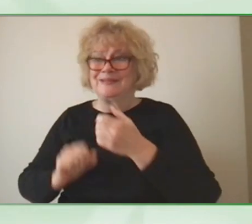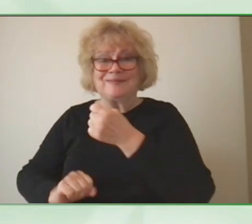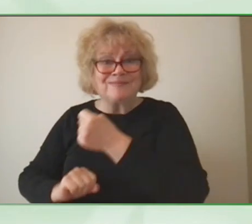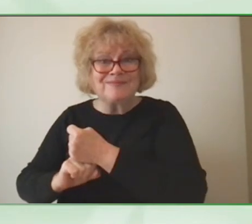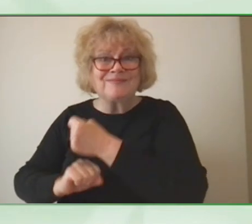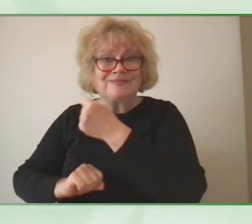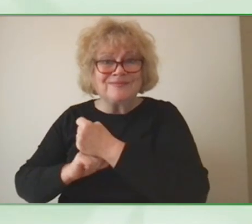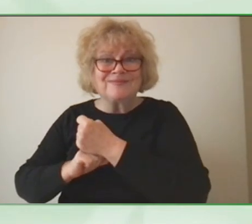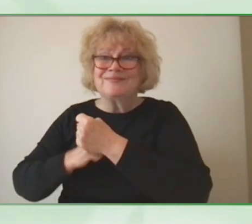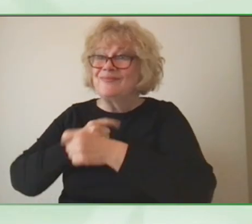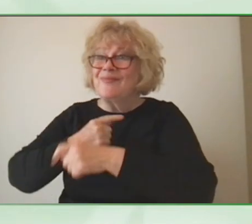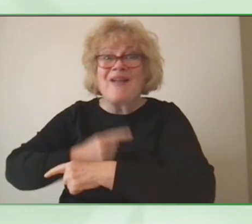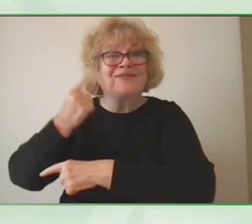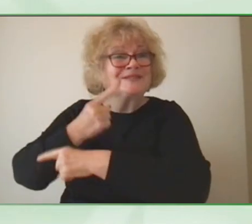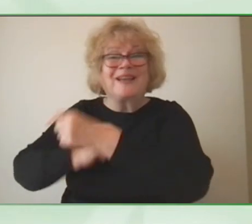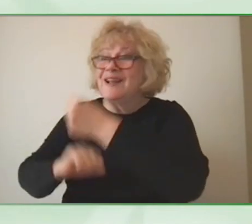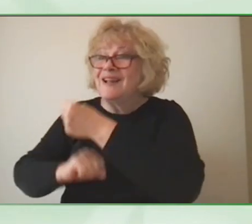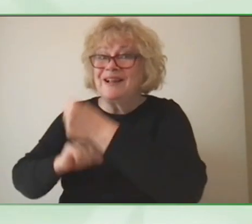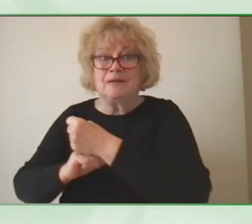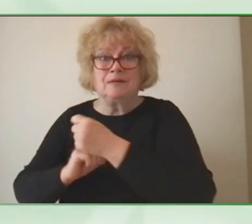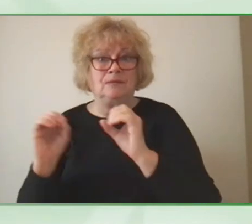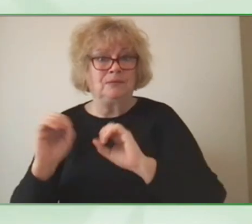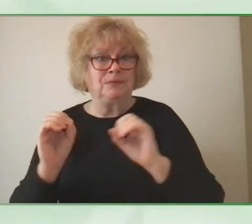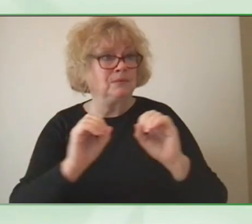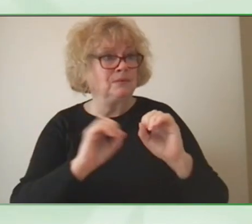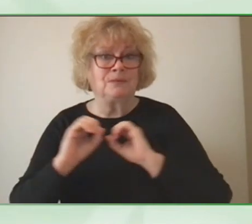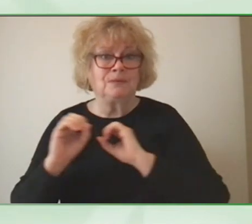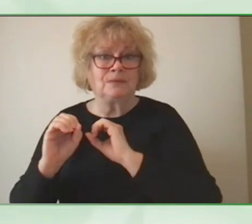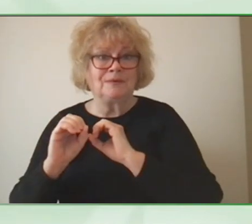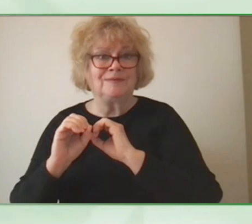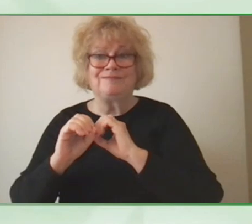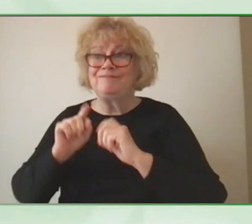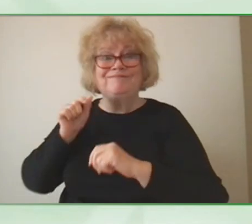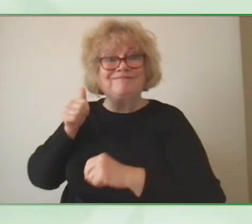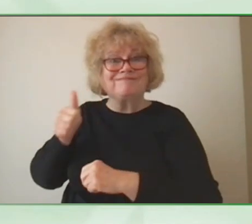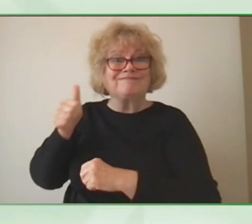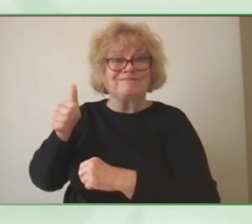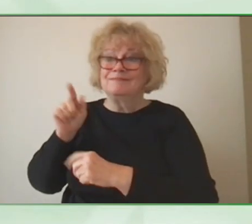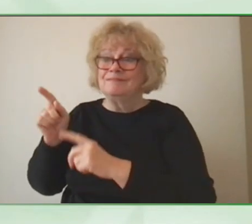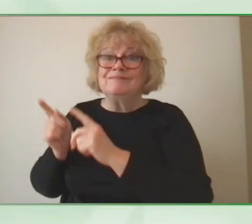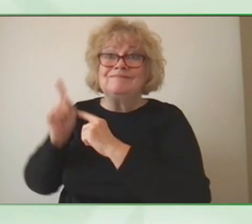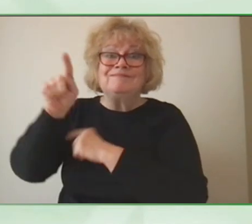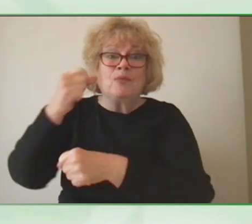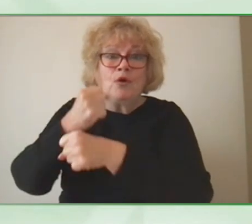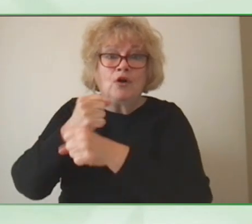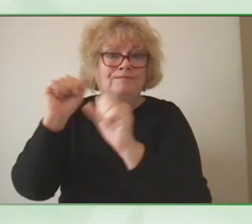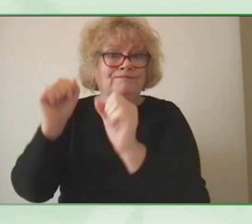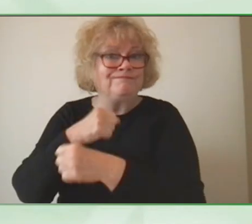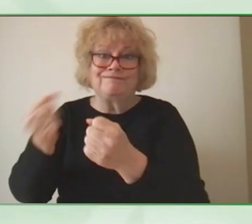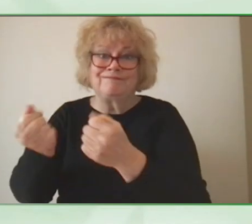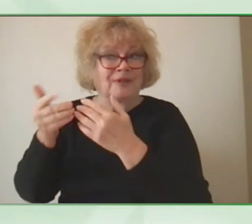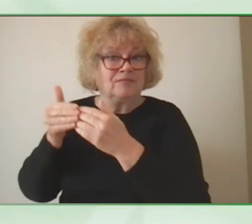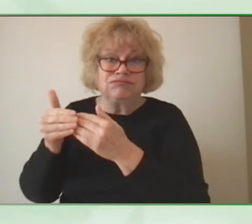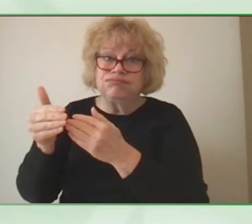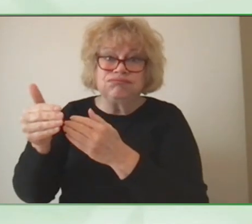She was unable to go back to work for a very long time. Her issue was